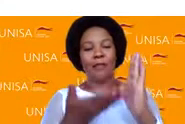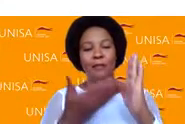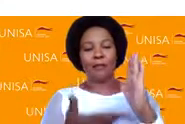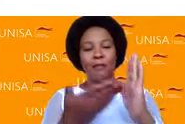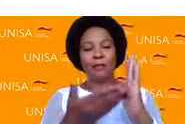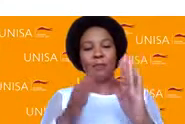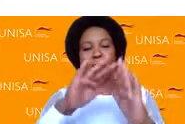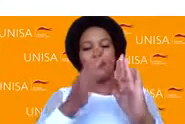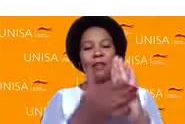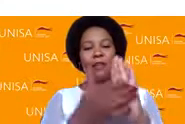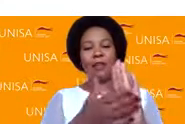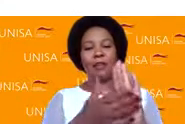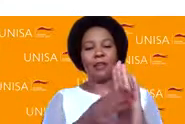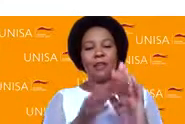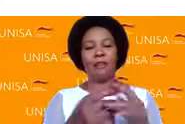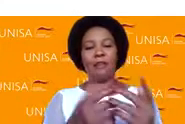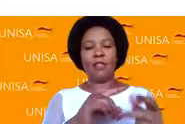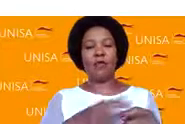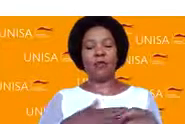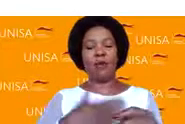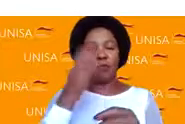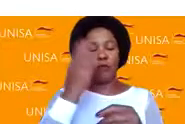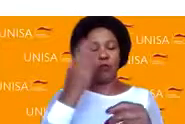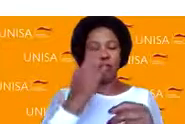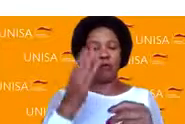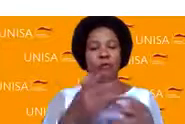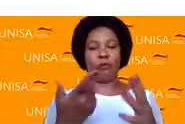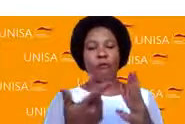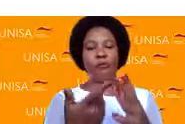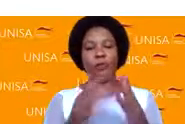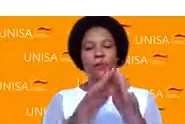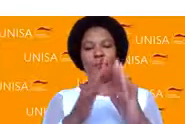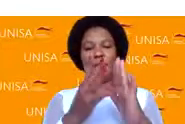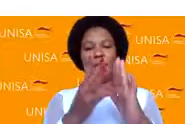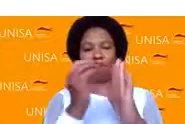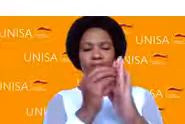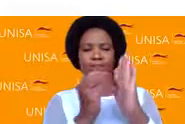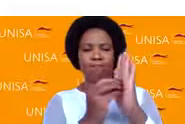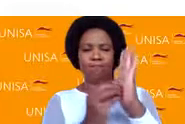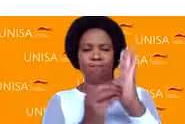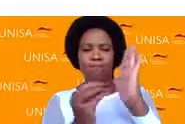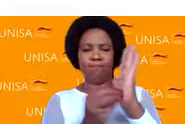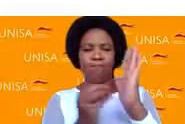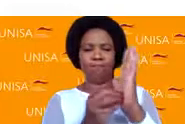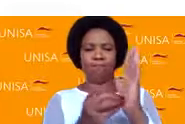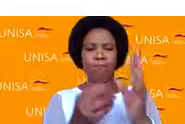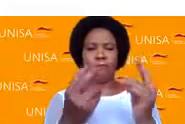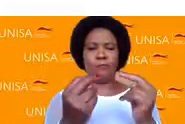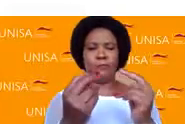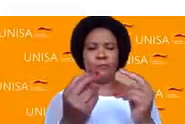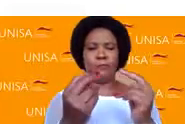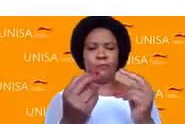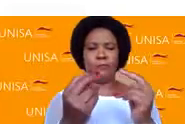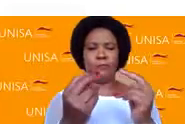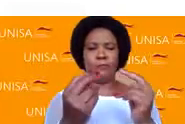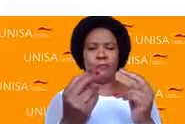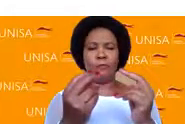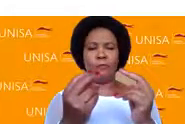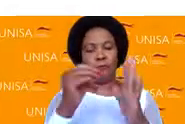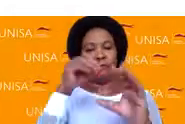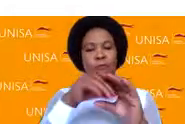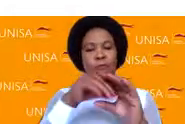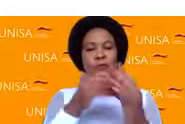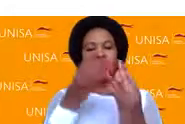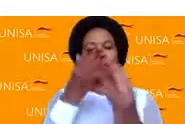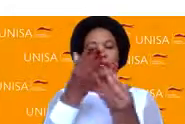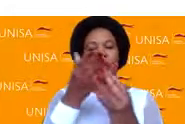you possibly would want to know. For instance, how the calendar works, the new badging system, how to access your module